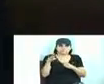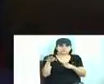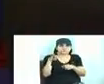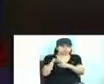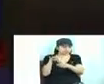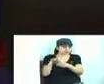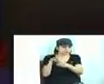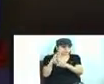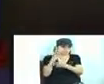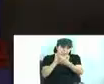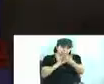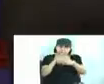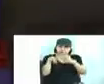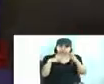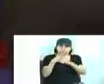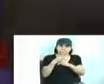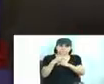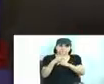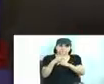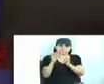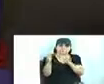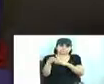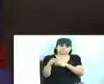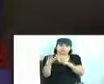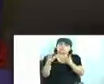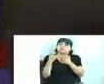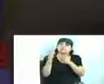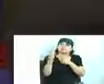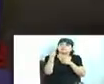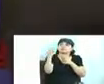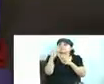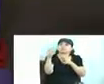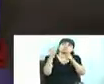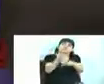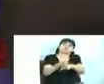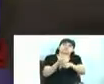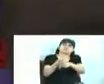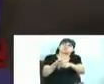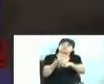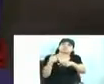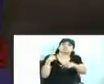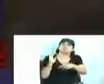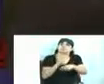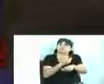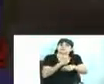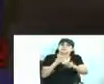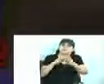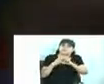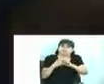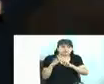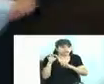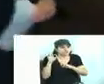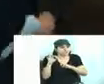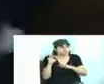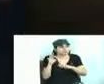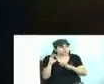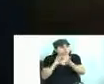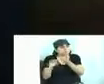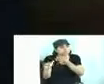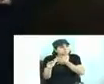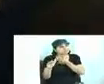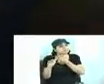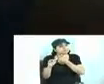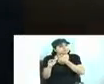sort of office. We want somebody else to take care of our problems for us. We want to find a scapegoat in order to put